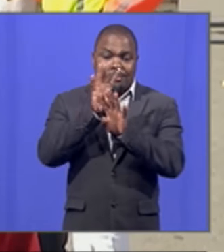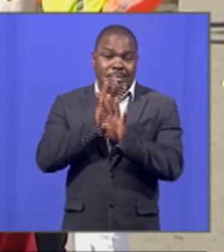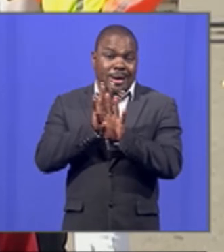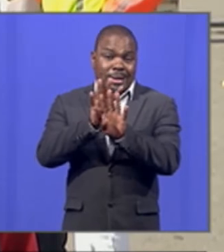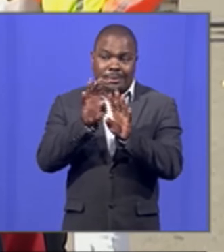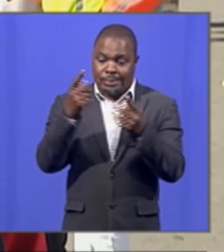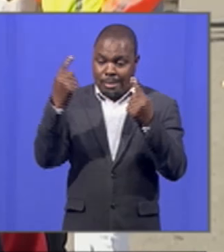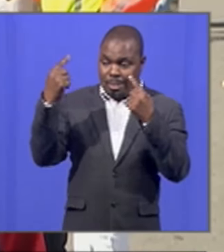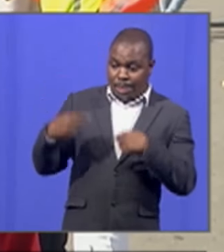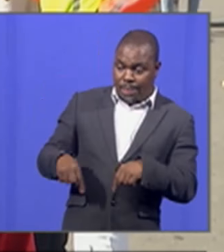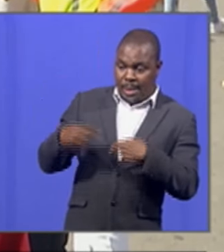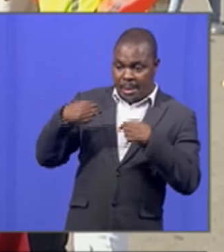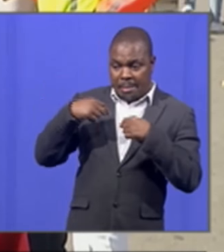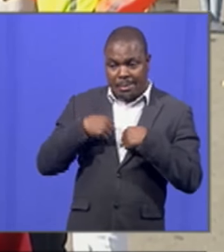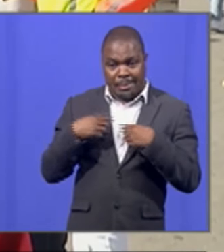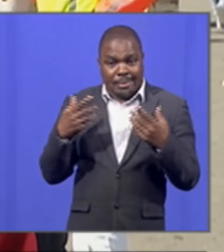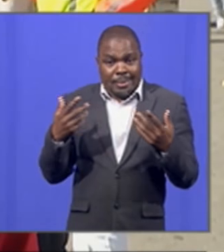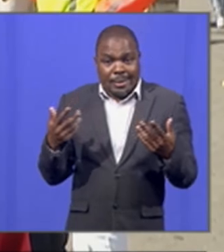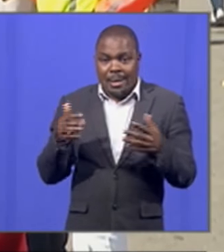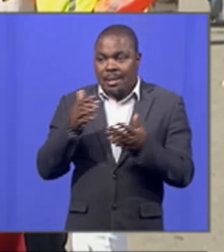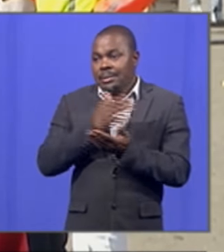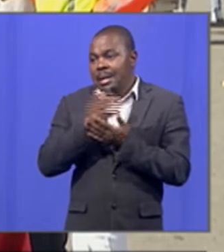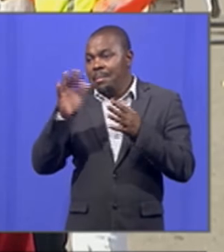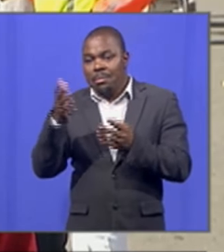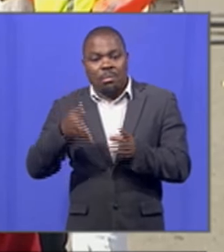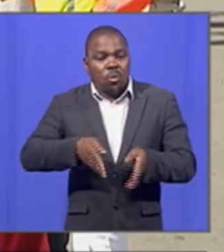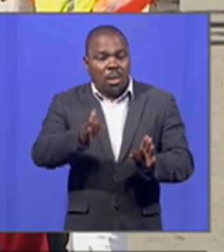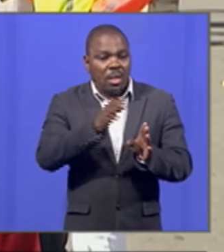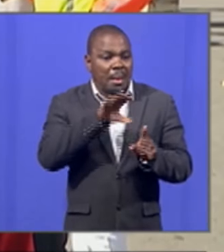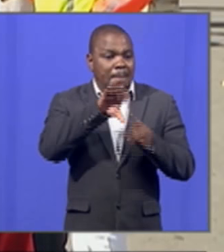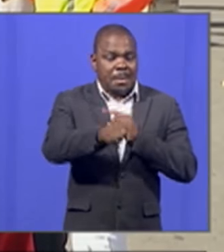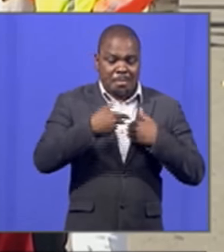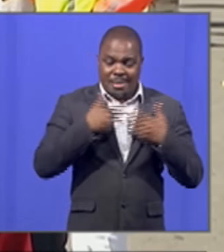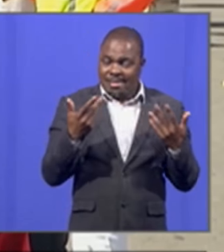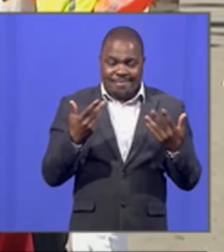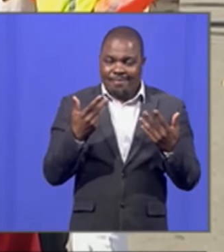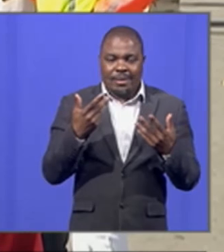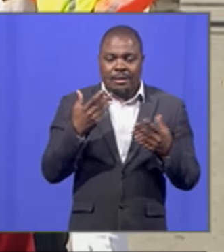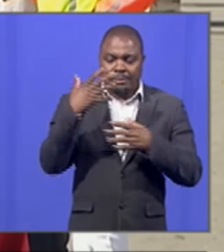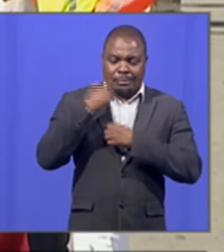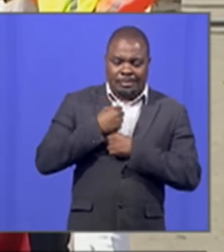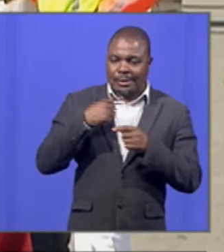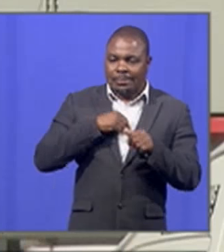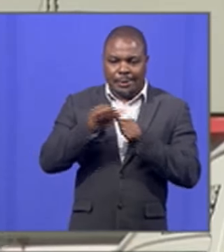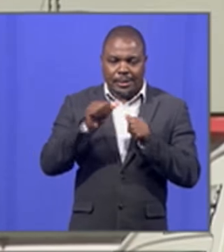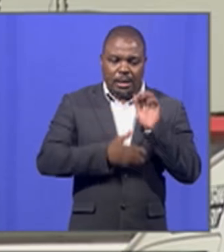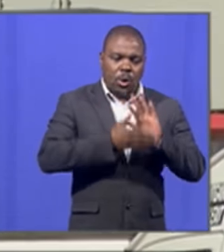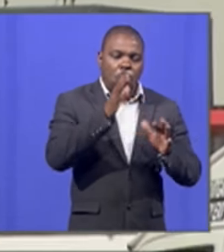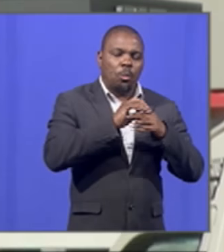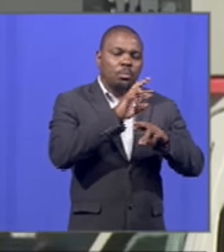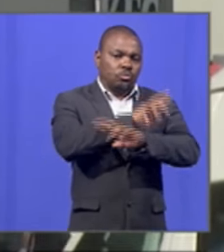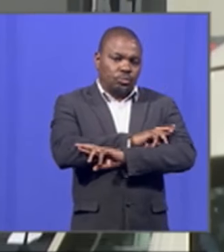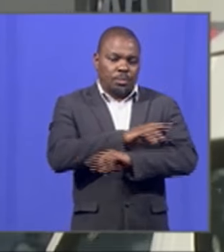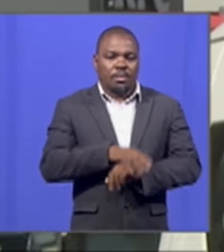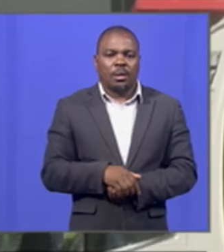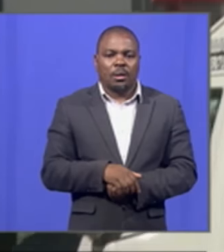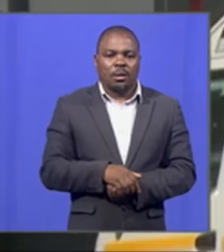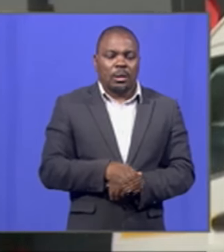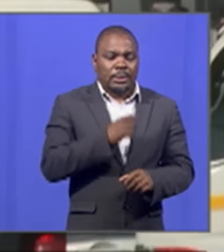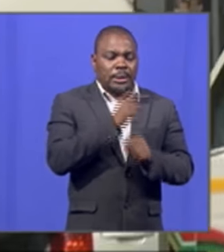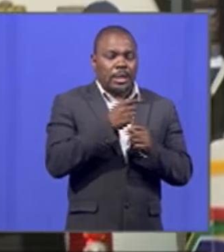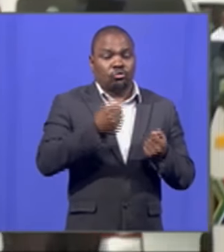go ngereya or go kra ke batho mo tseleng. So ke bona re ke ikele gae ke lo ikhutsa. Mokgweetsi wa di-taxi tsa maeto